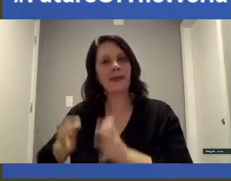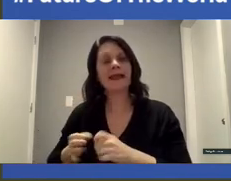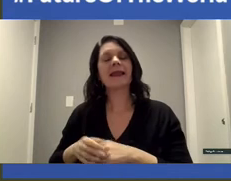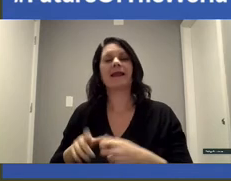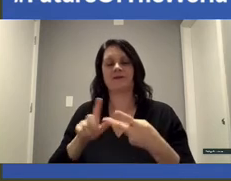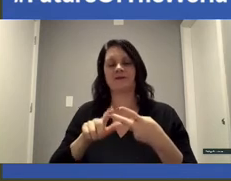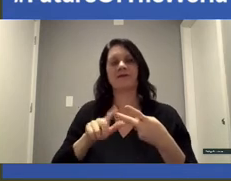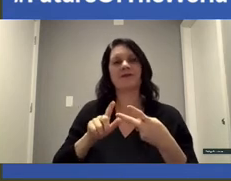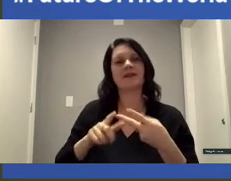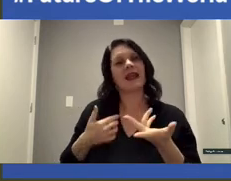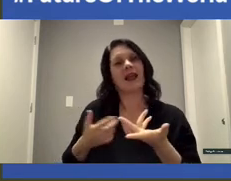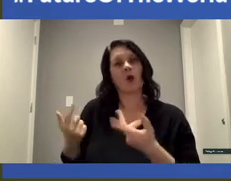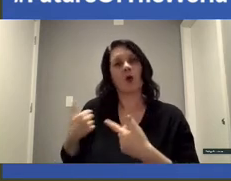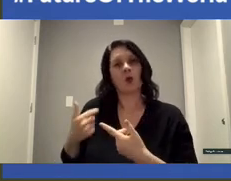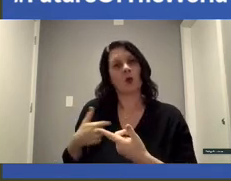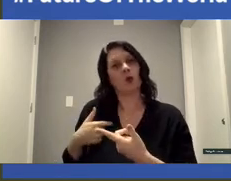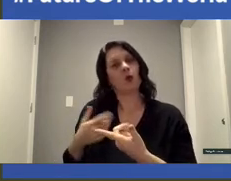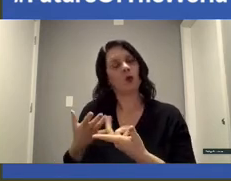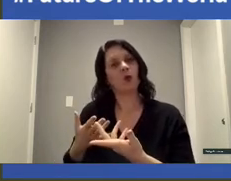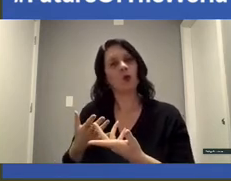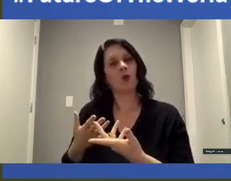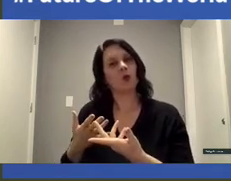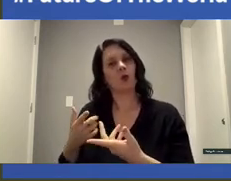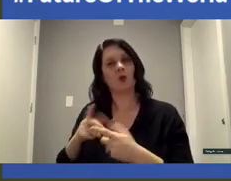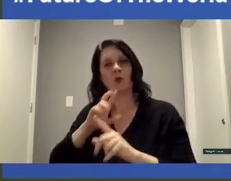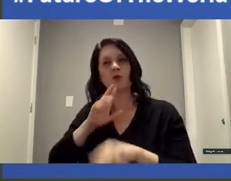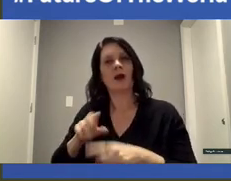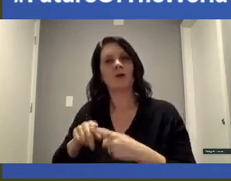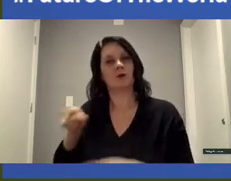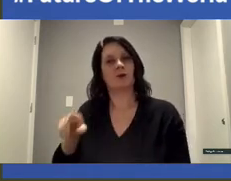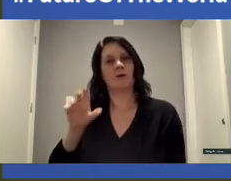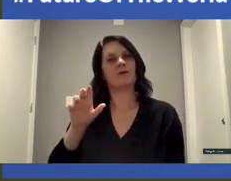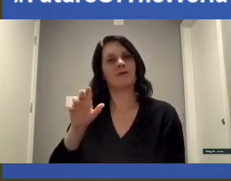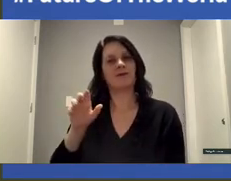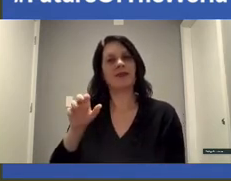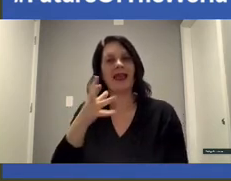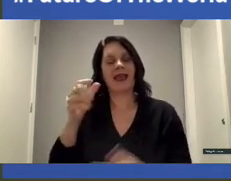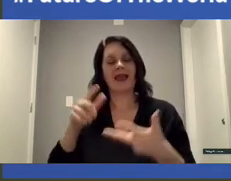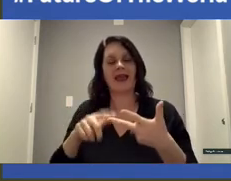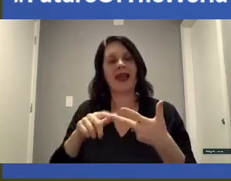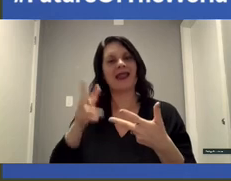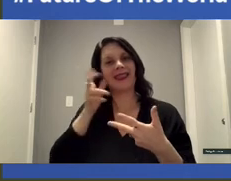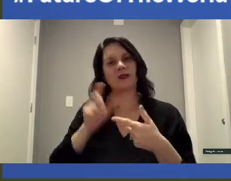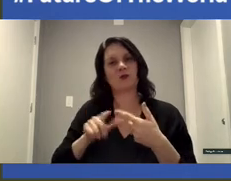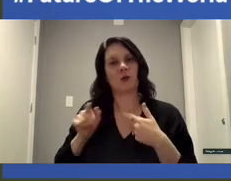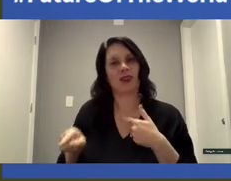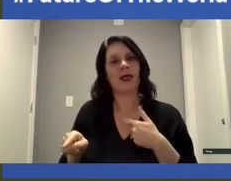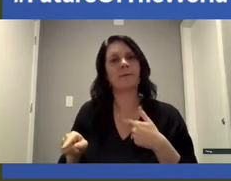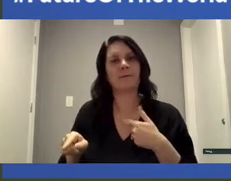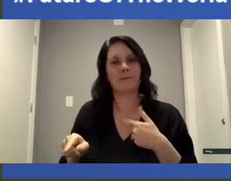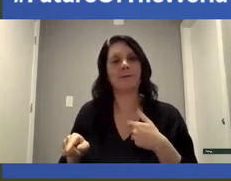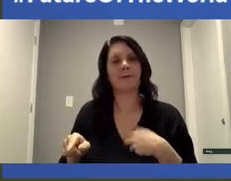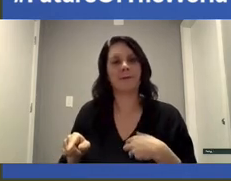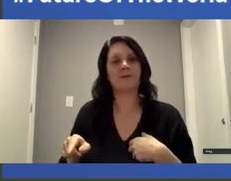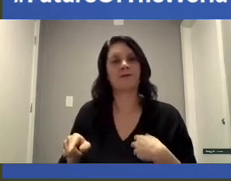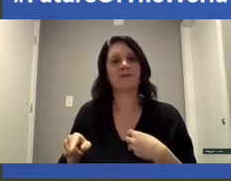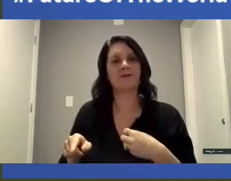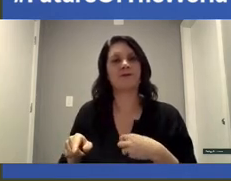people, listening to them and acting on them. But certainly that give them a concrete role